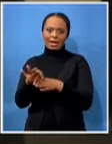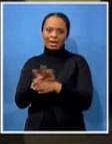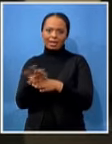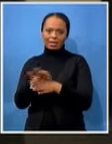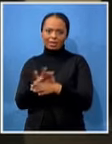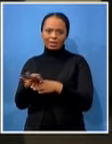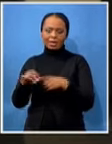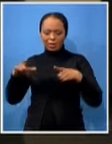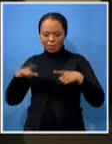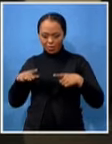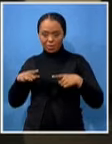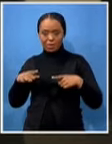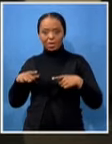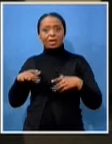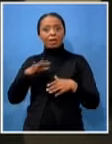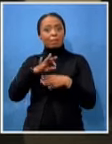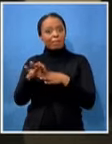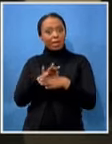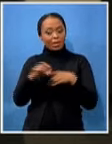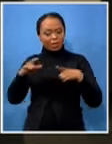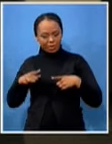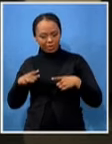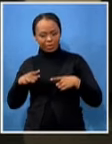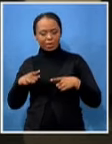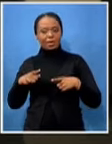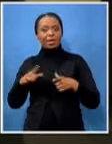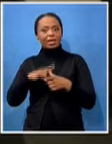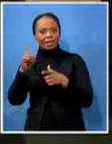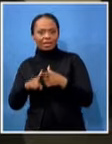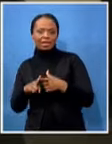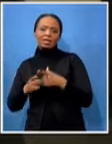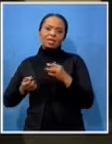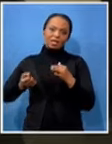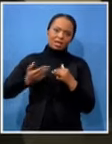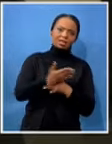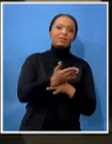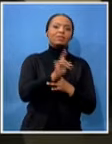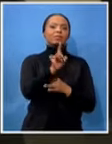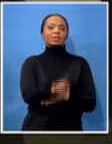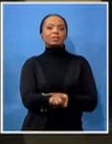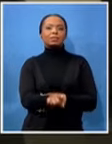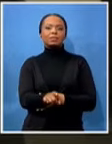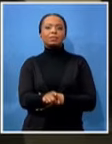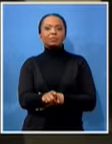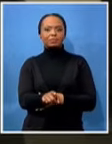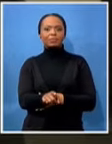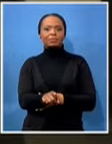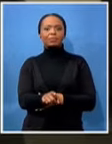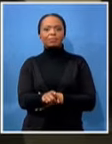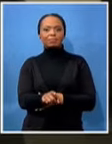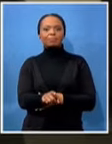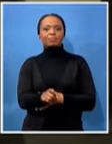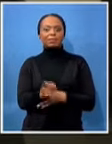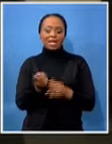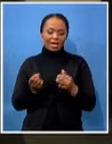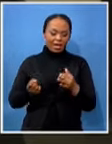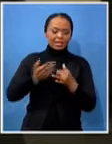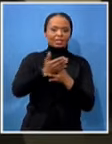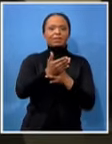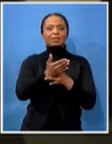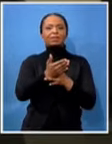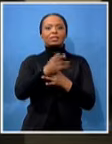is what we think must happen. The intervention is what you do to respond to the changing situation as the pandemic